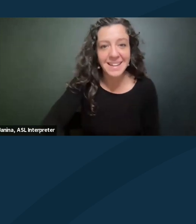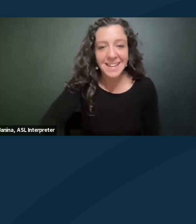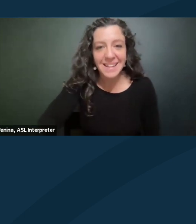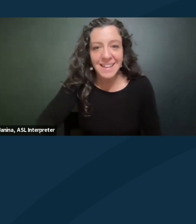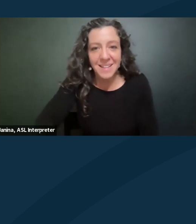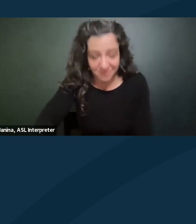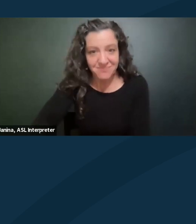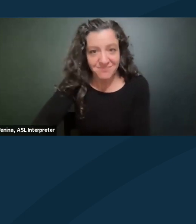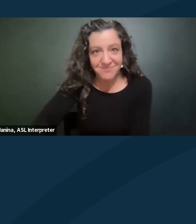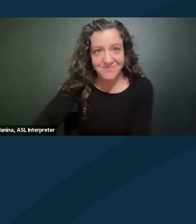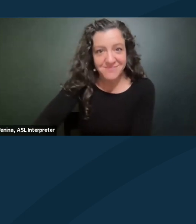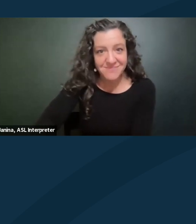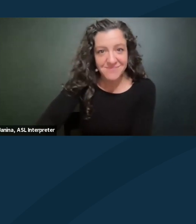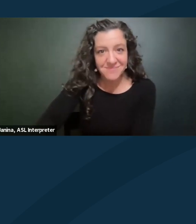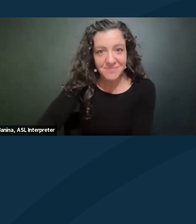Right.